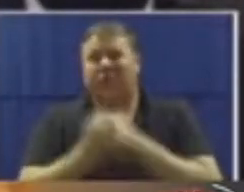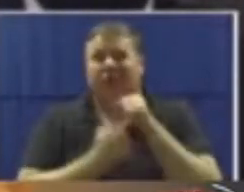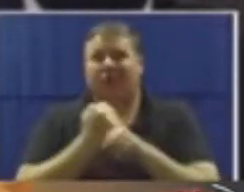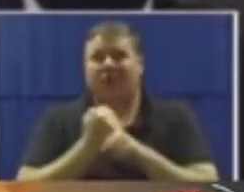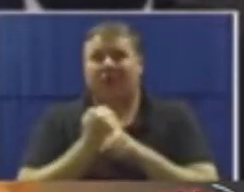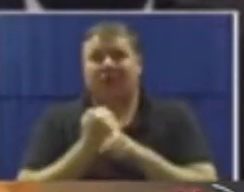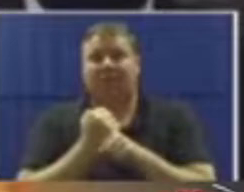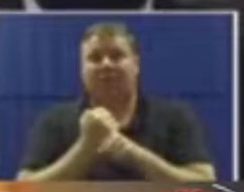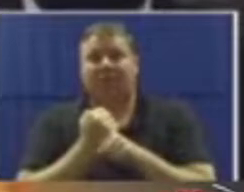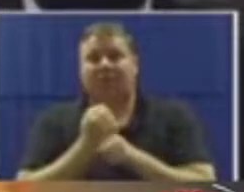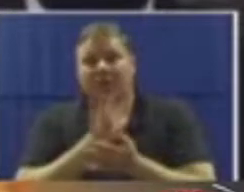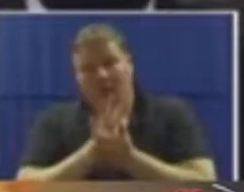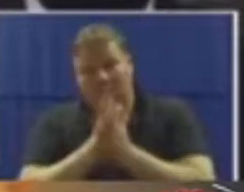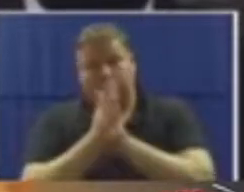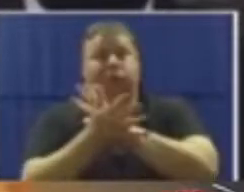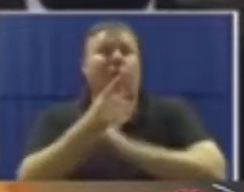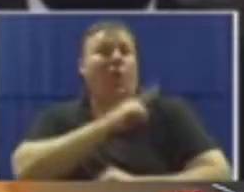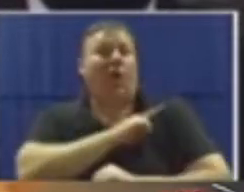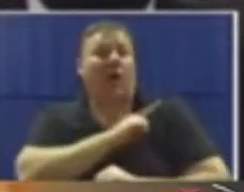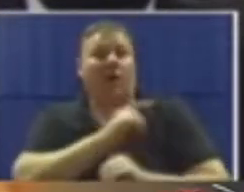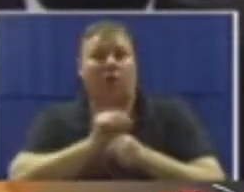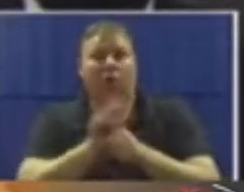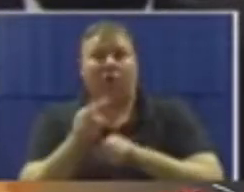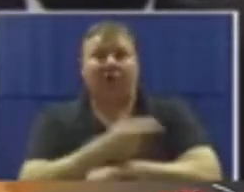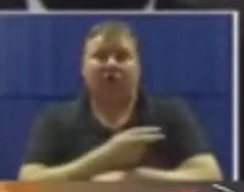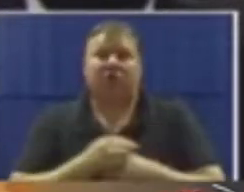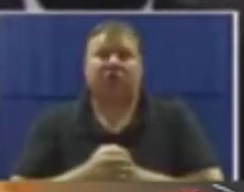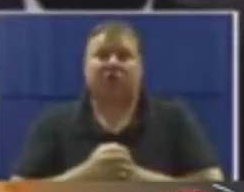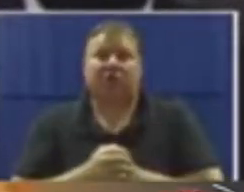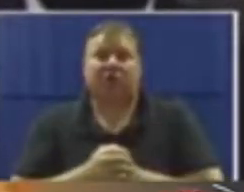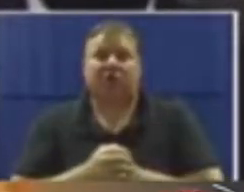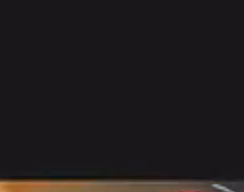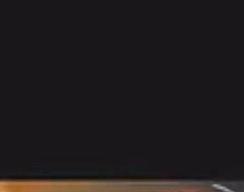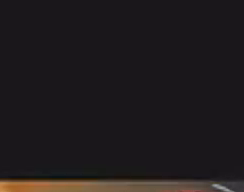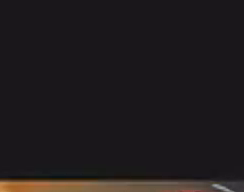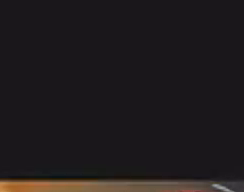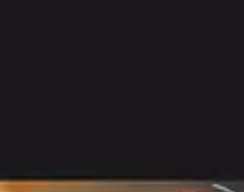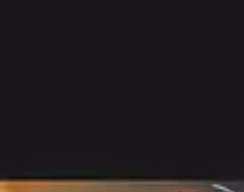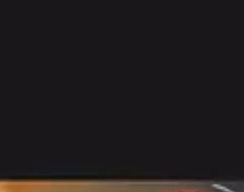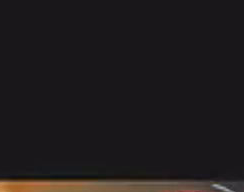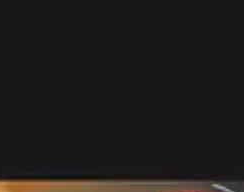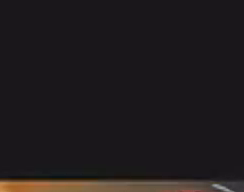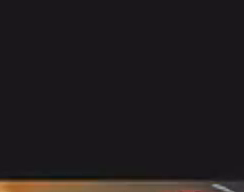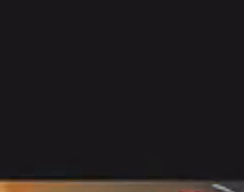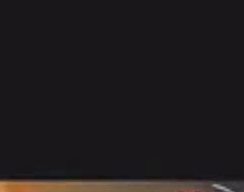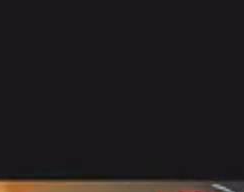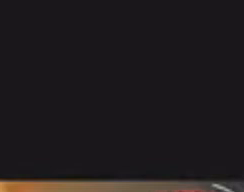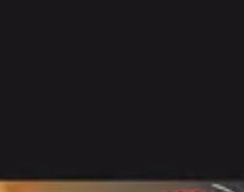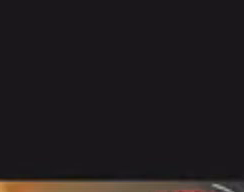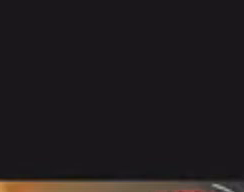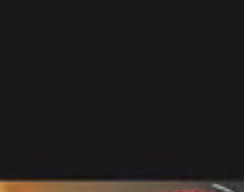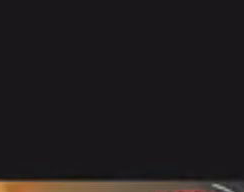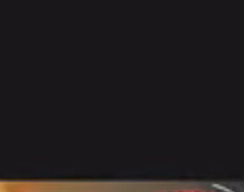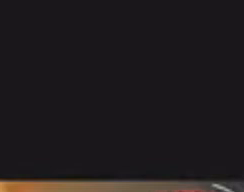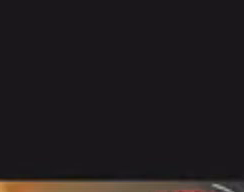were absolutely overshadowed by the COVID pandemic. That didn't make it possible for us to meet. And now we don't have a precinct. We don't have a